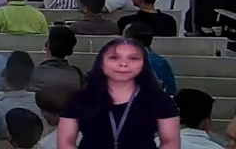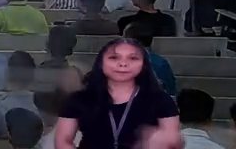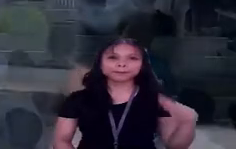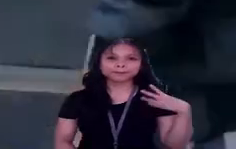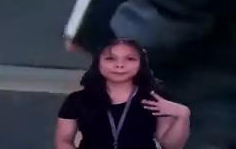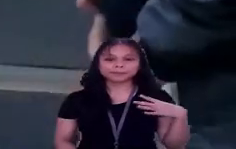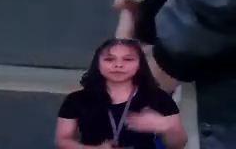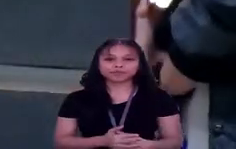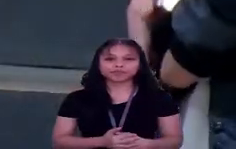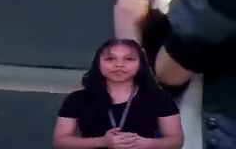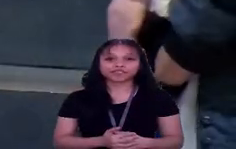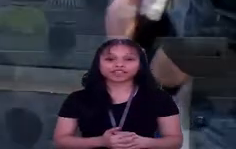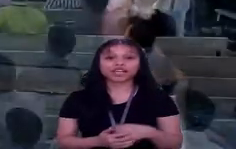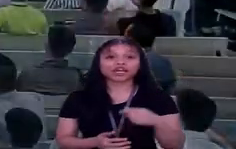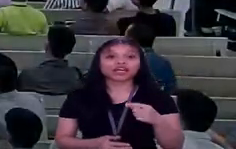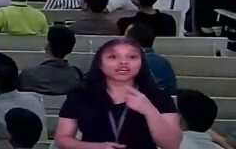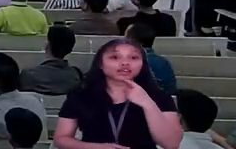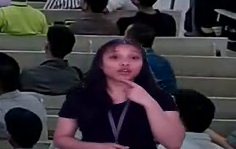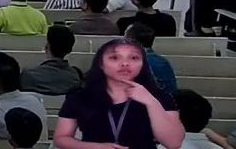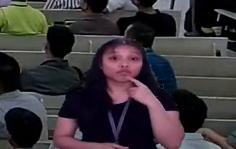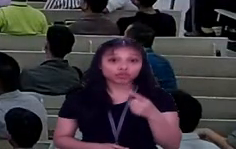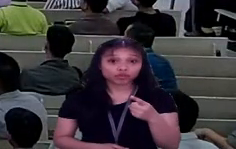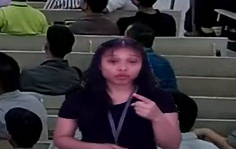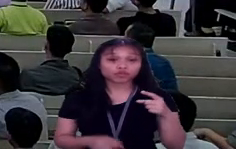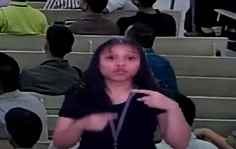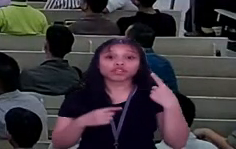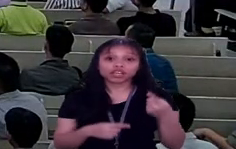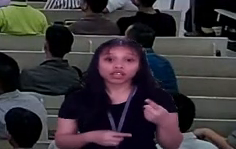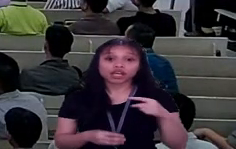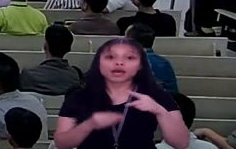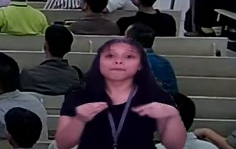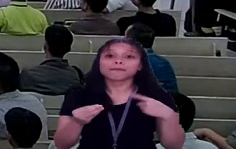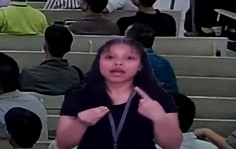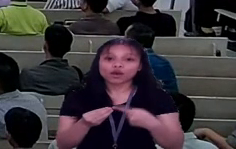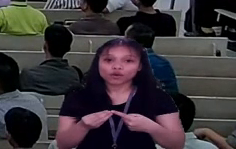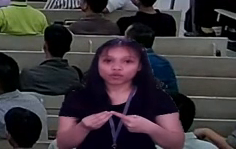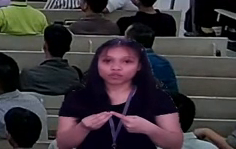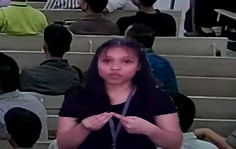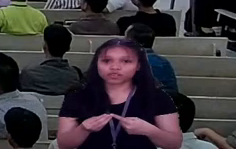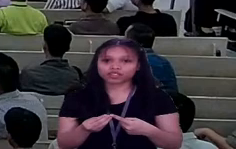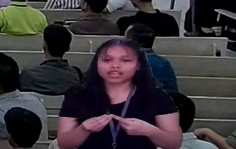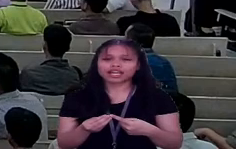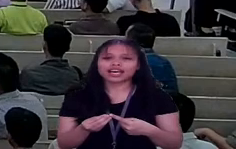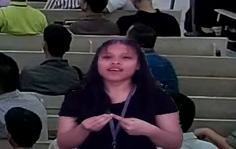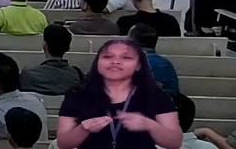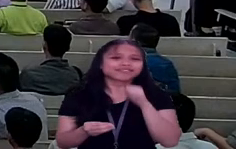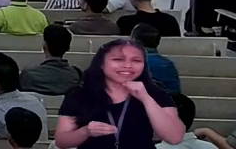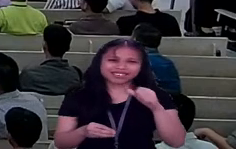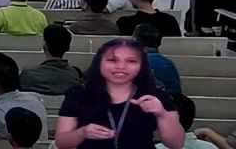Wait, if you're telling us about yourself, go slow.